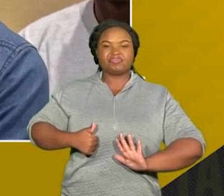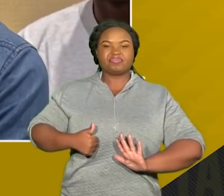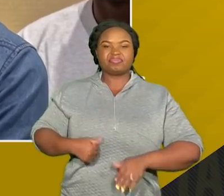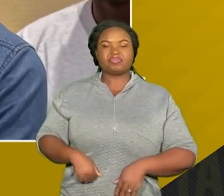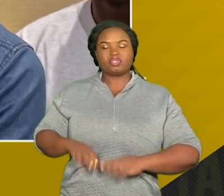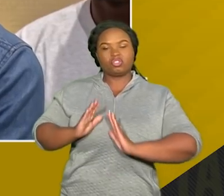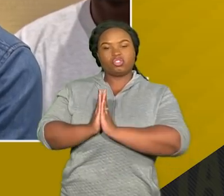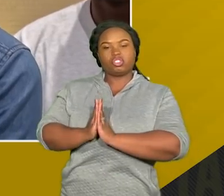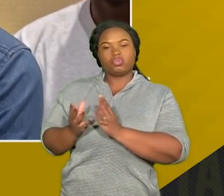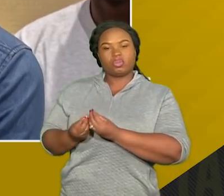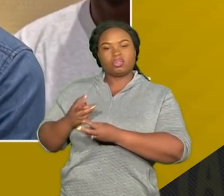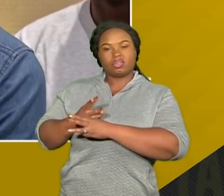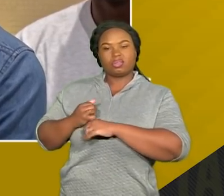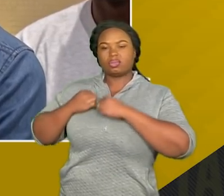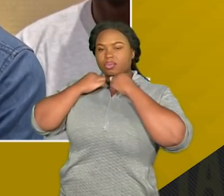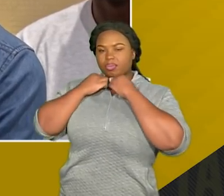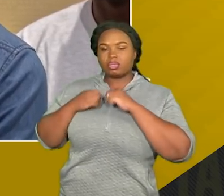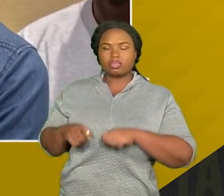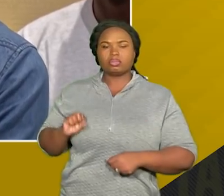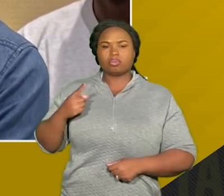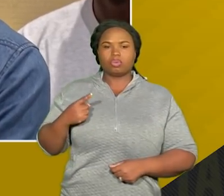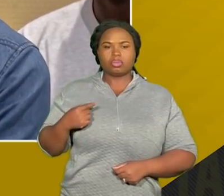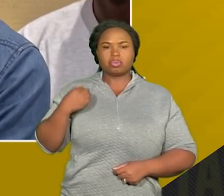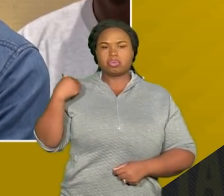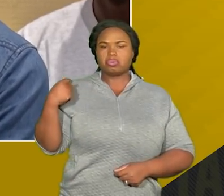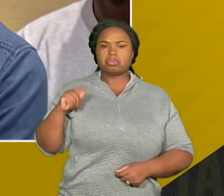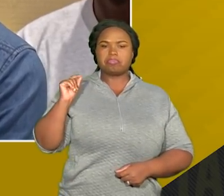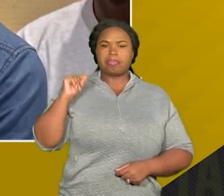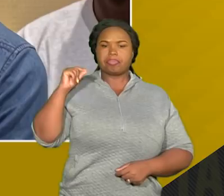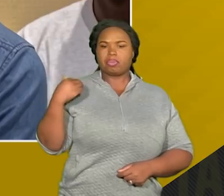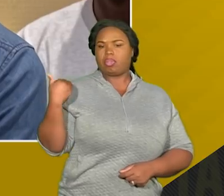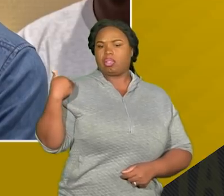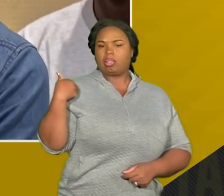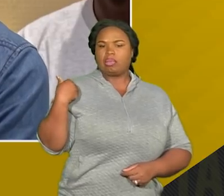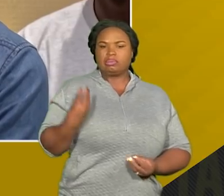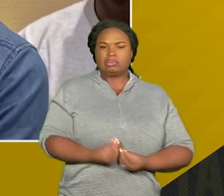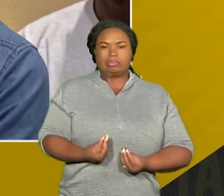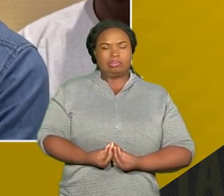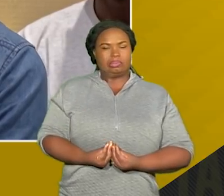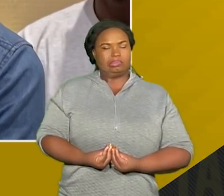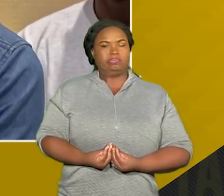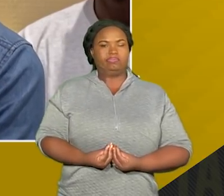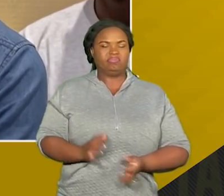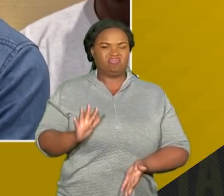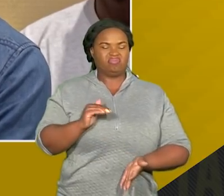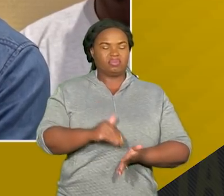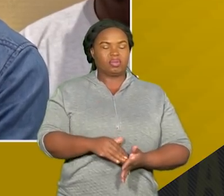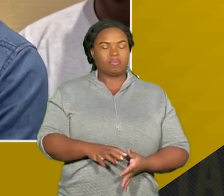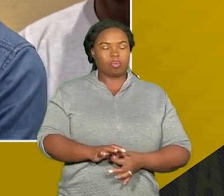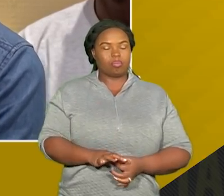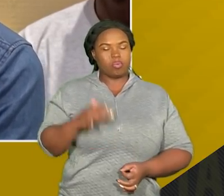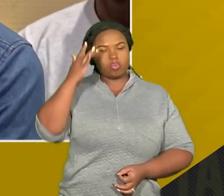back from church with my parents. And then somebody pricked me with something on my shoulder. When I got home, I got a huge